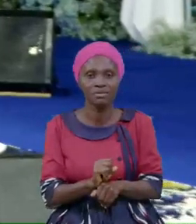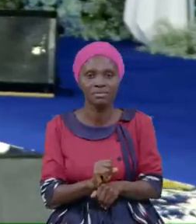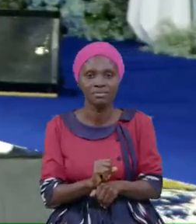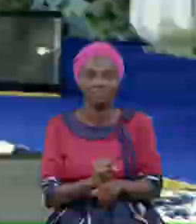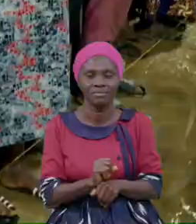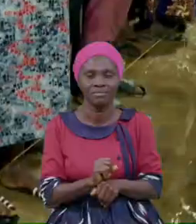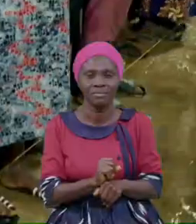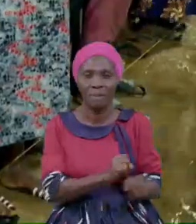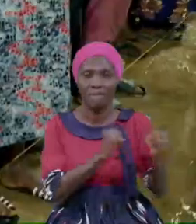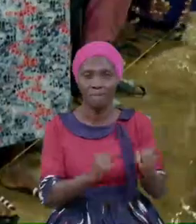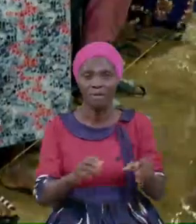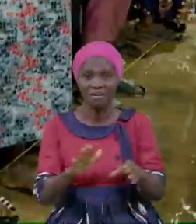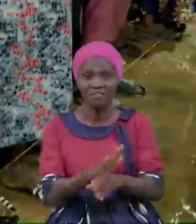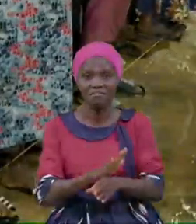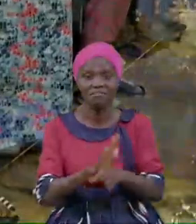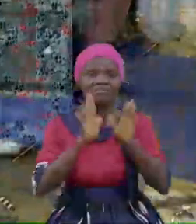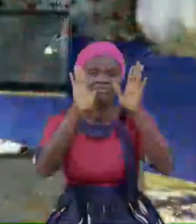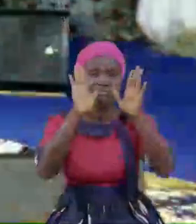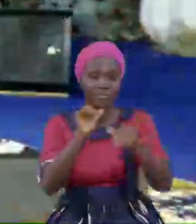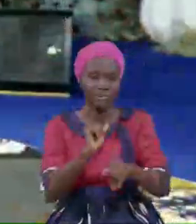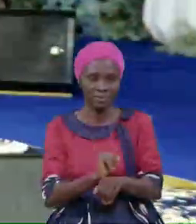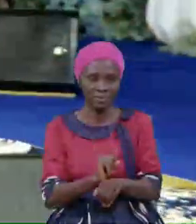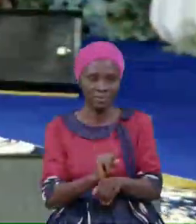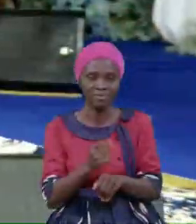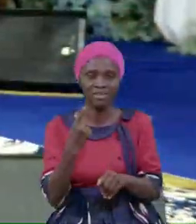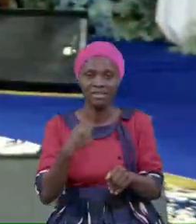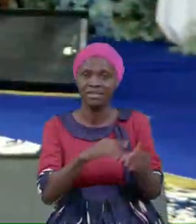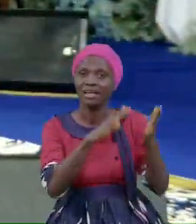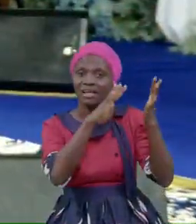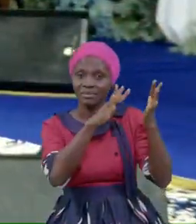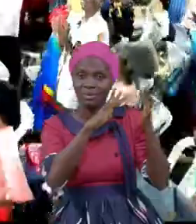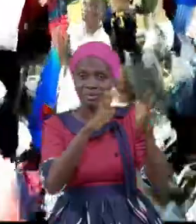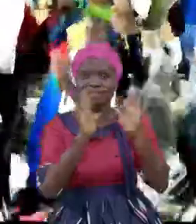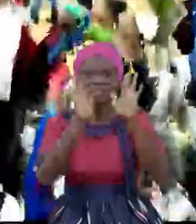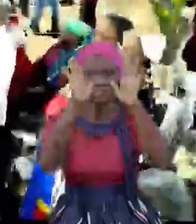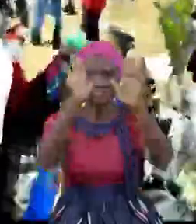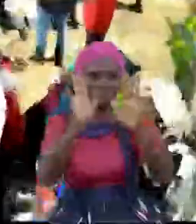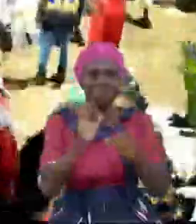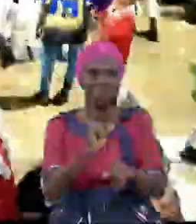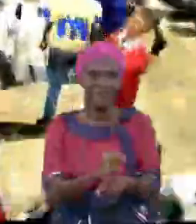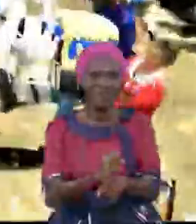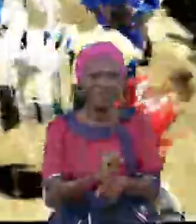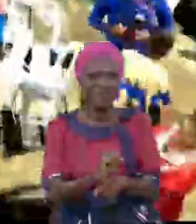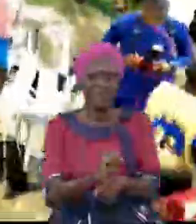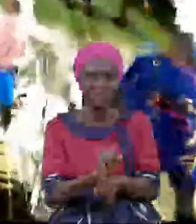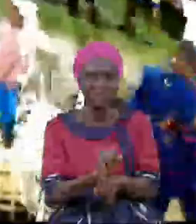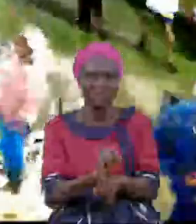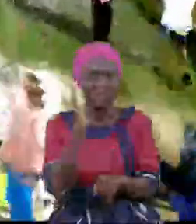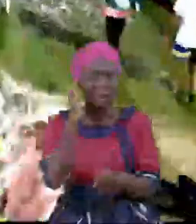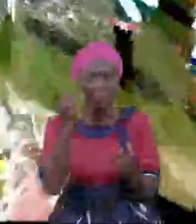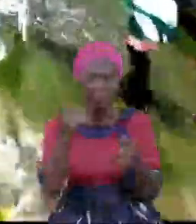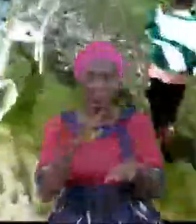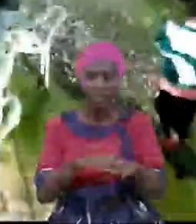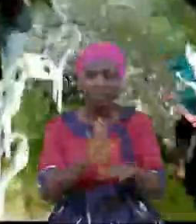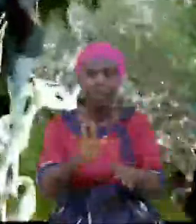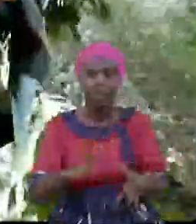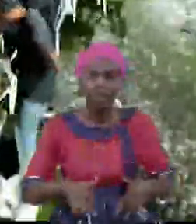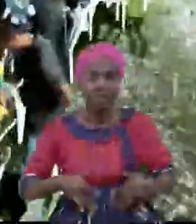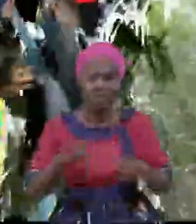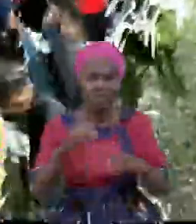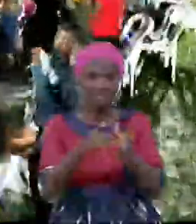miracle, the expected miracle will come upon your life in